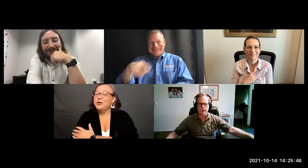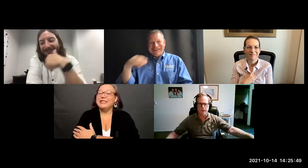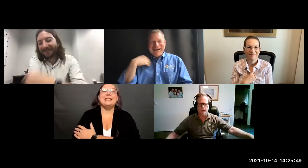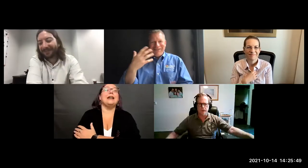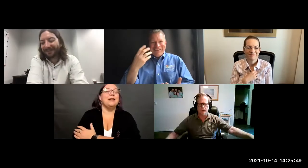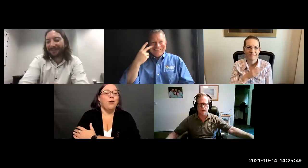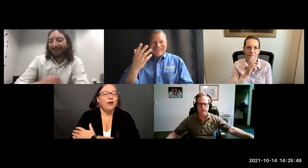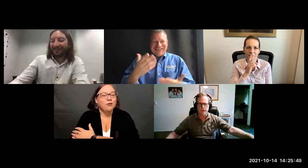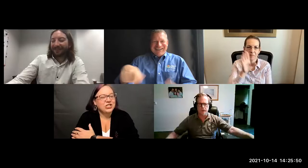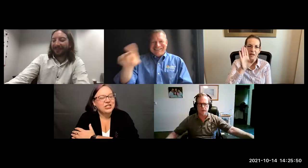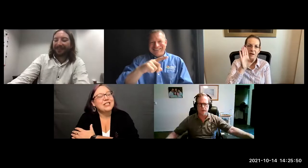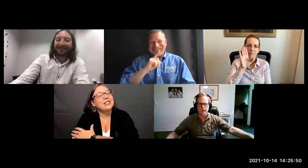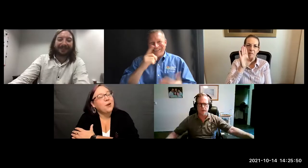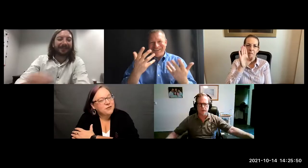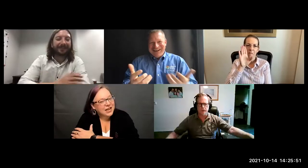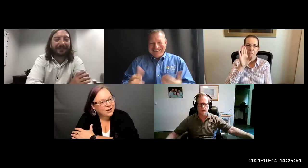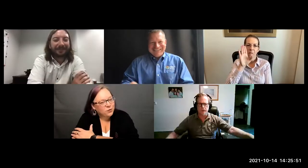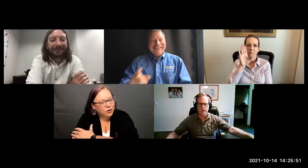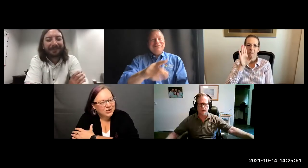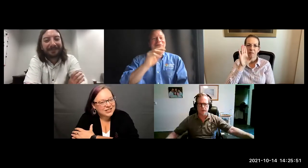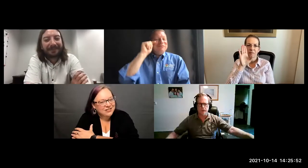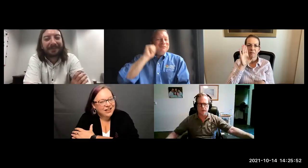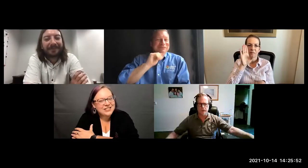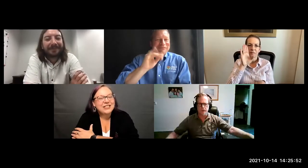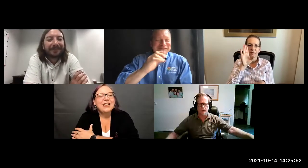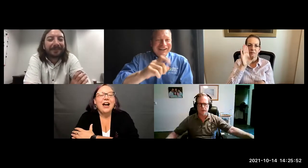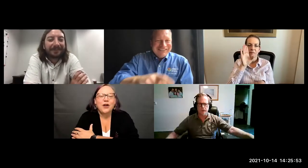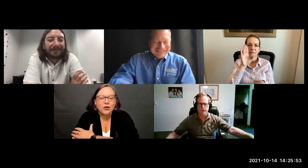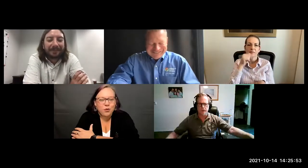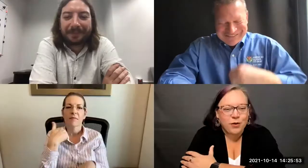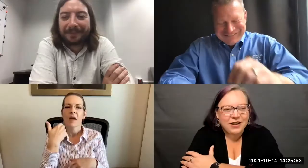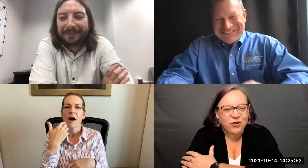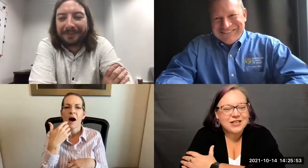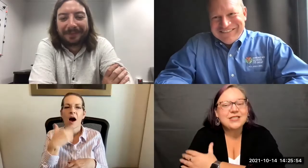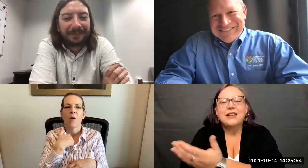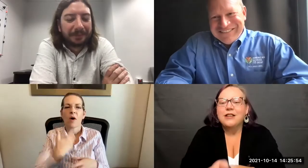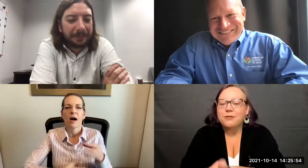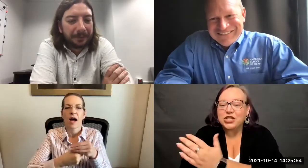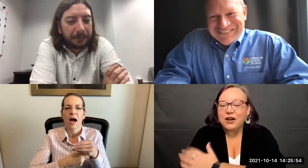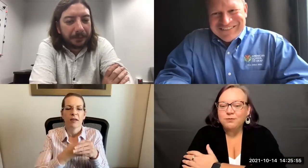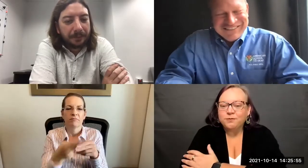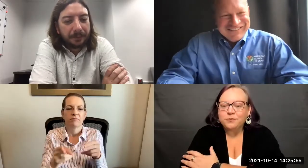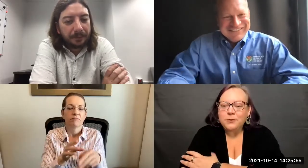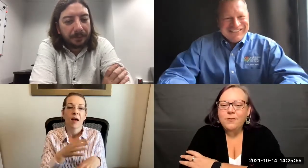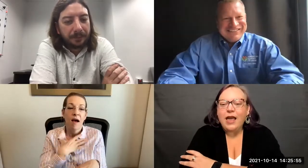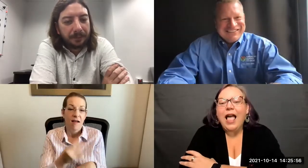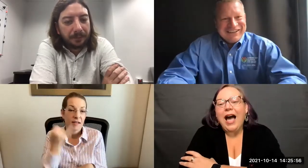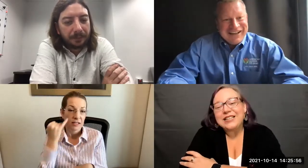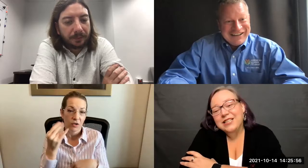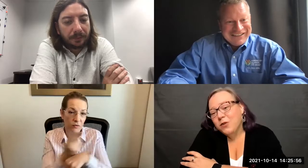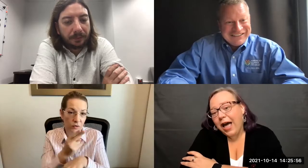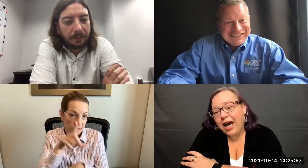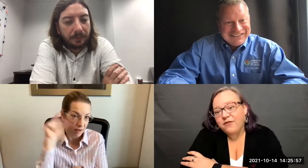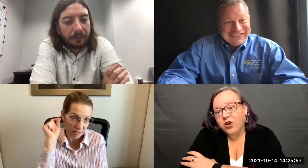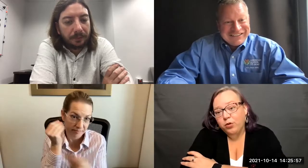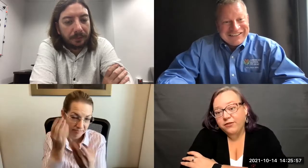the most exciting part, which is the type of data we are wanting to collect. I know you are waiting for this. Michelle? I